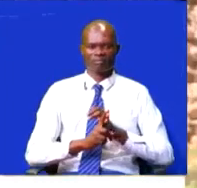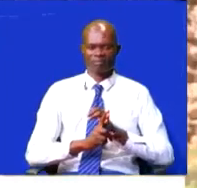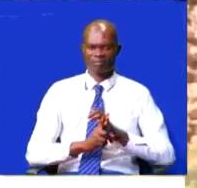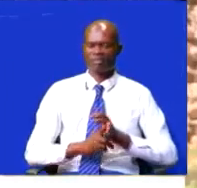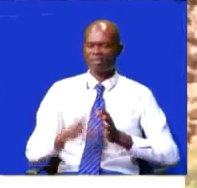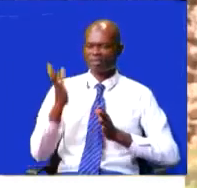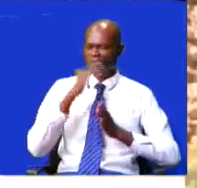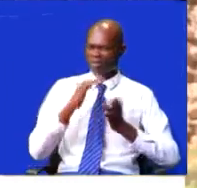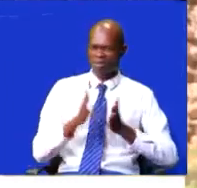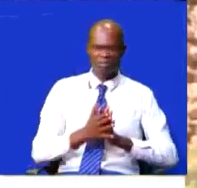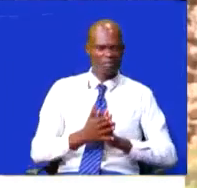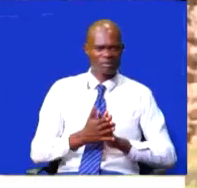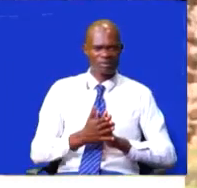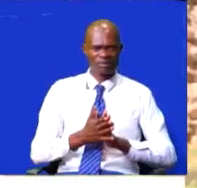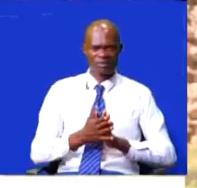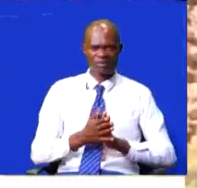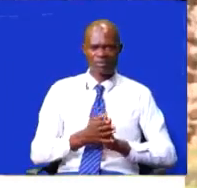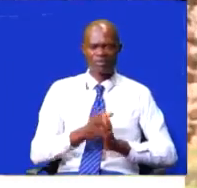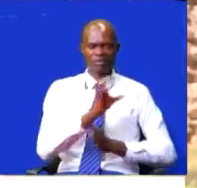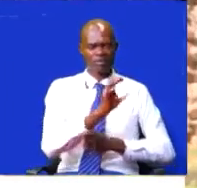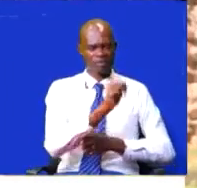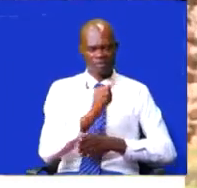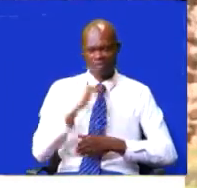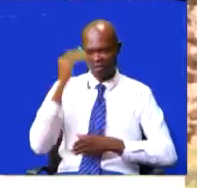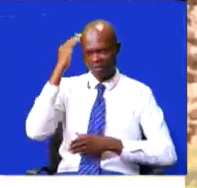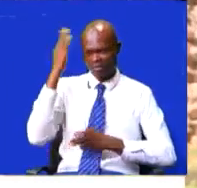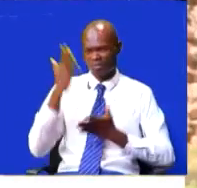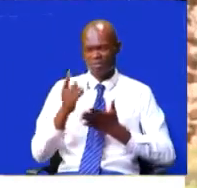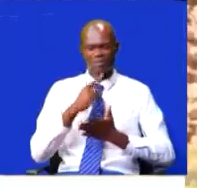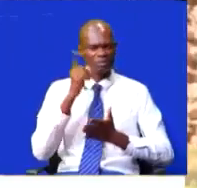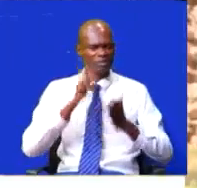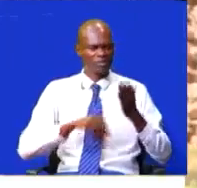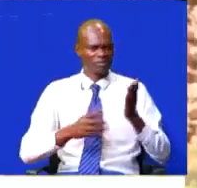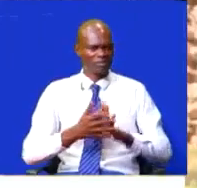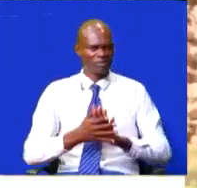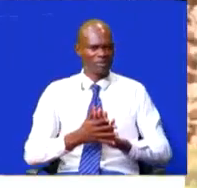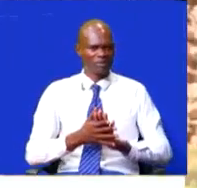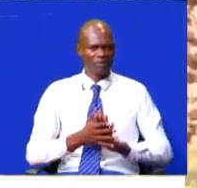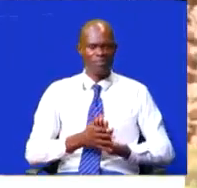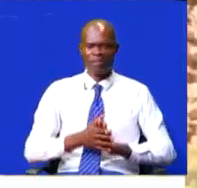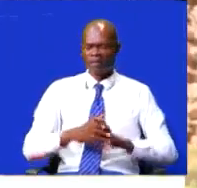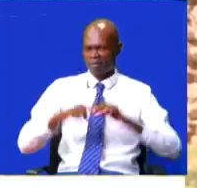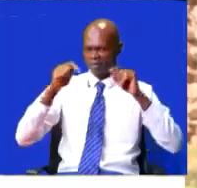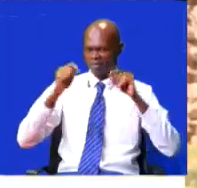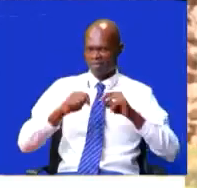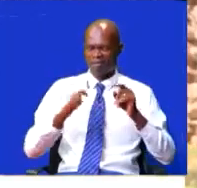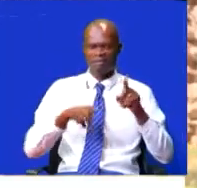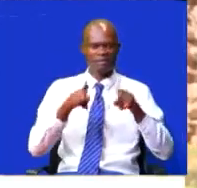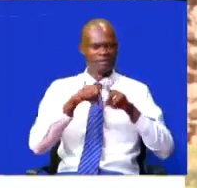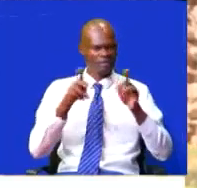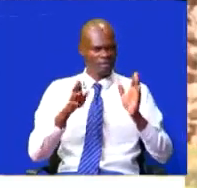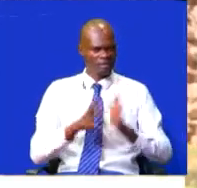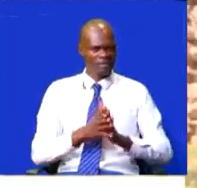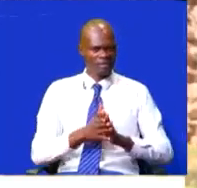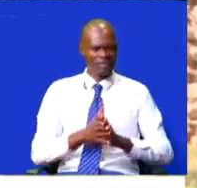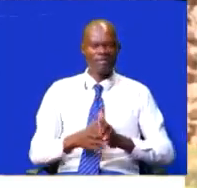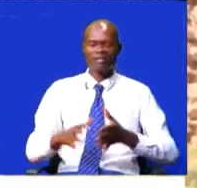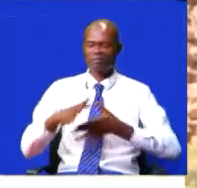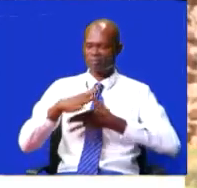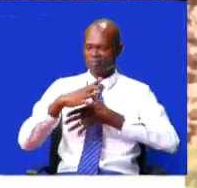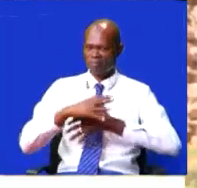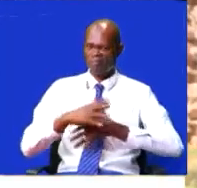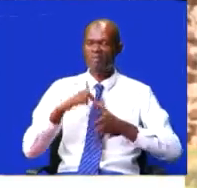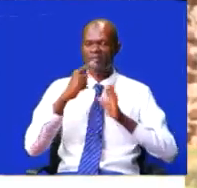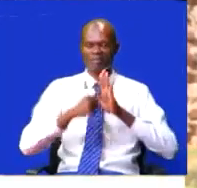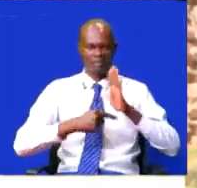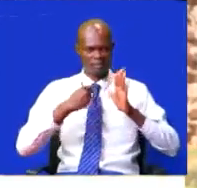I want him to deny the fact that this same British firm had actually